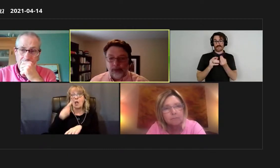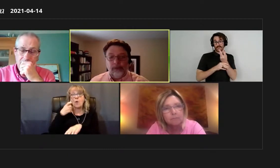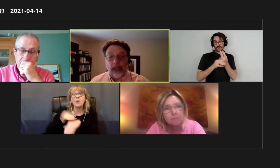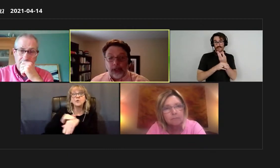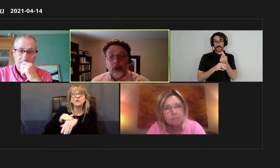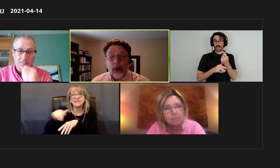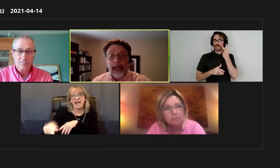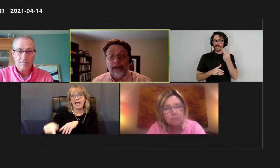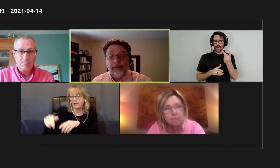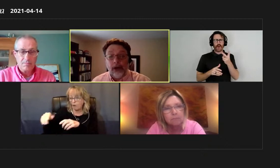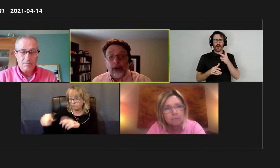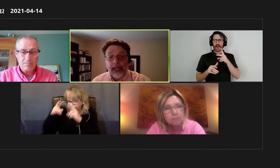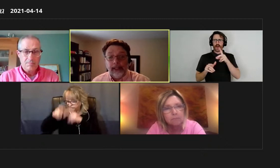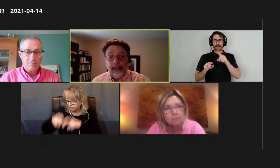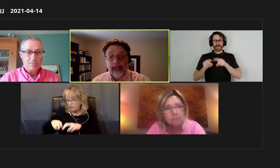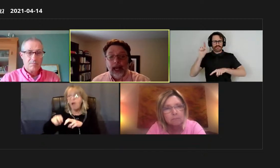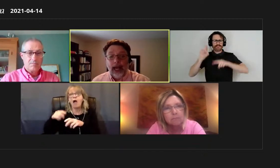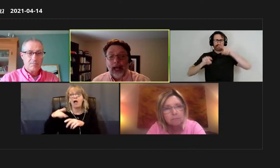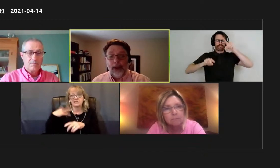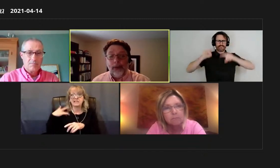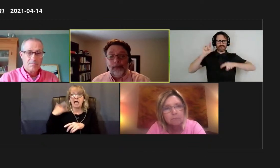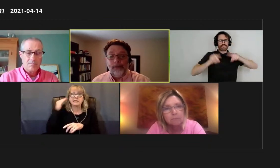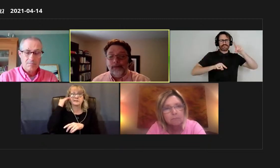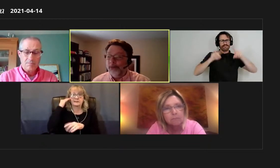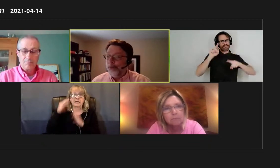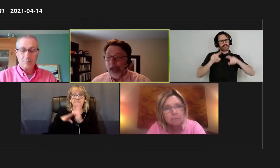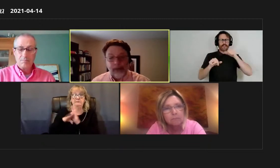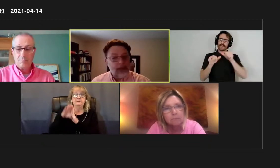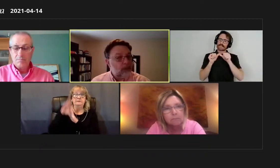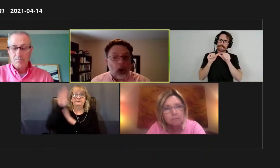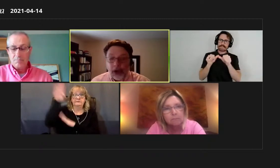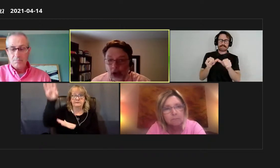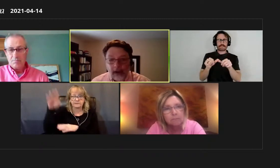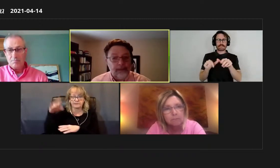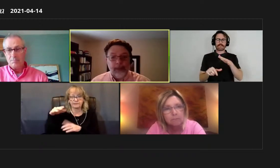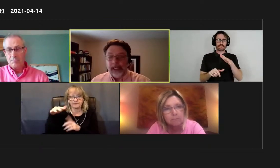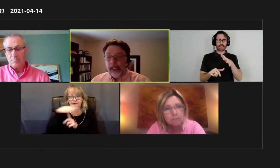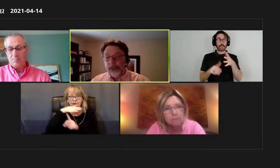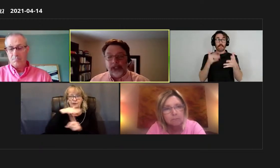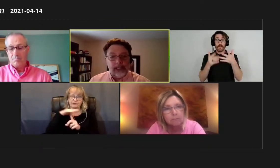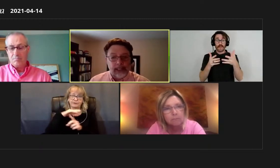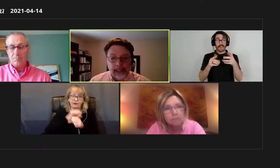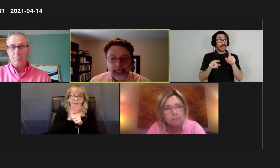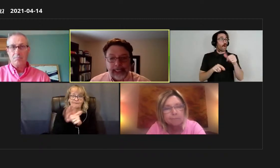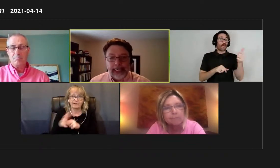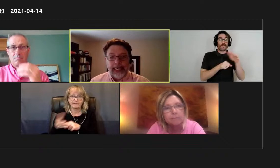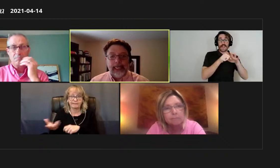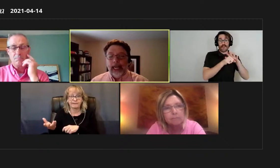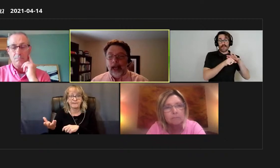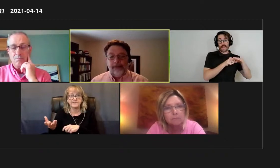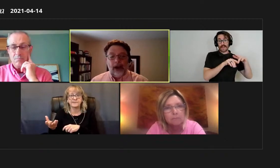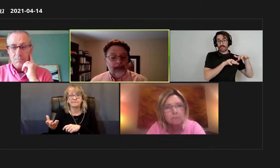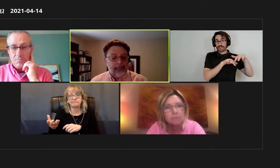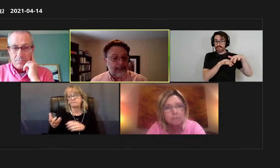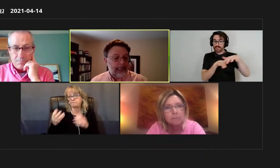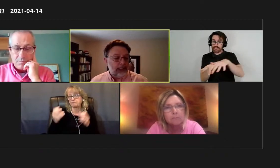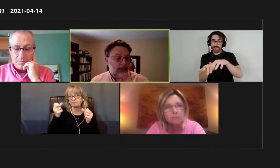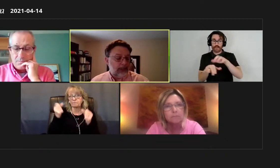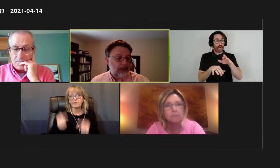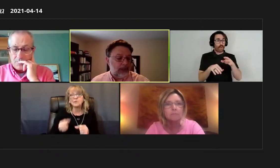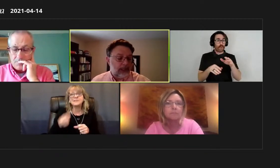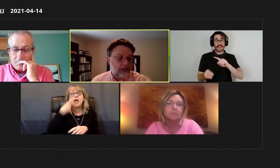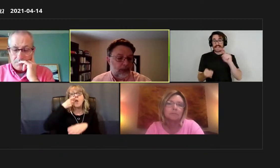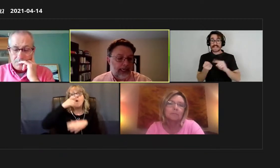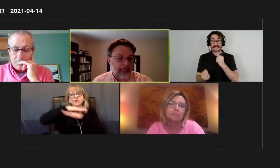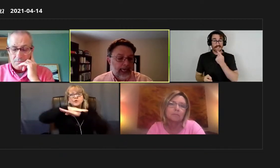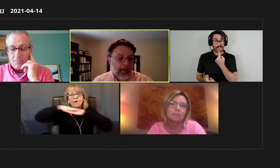was fluctuating a fair bit. Maybe runoff, maybe differences in salinity, various things